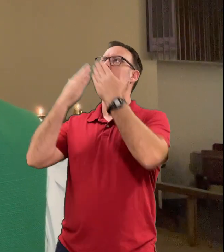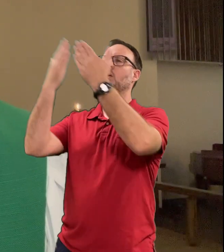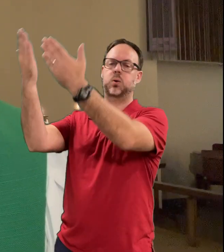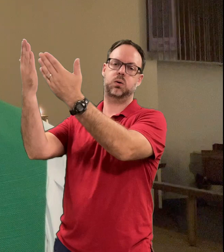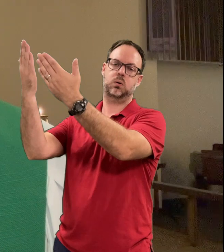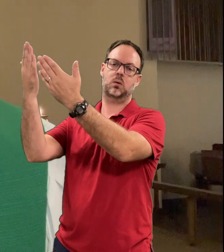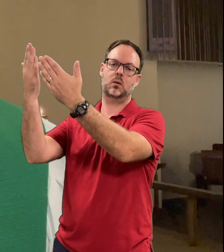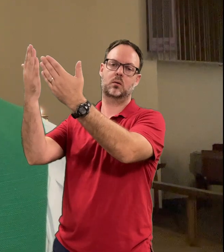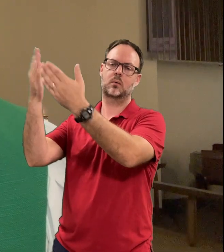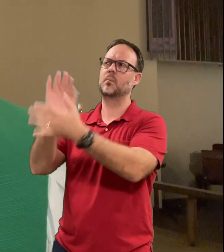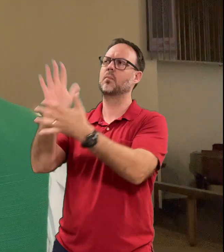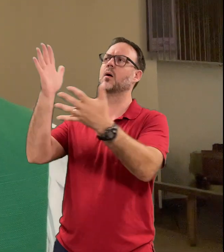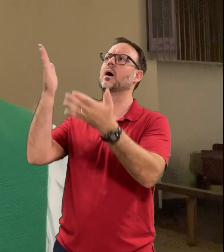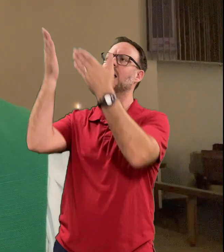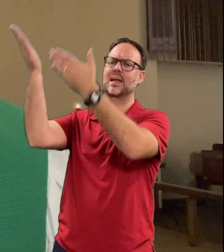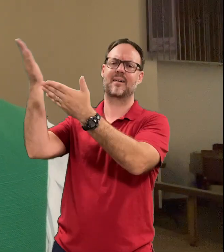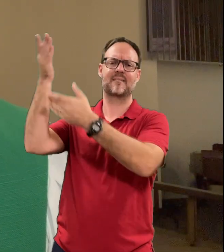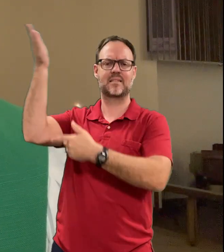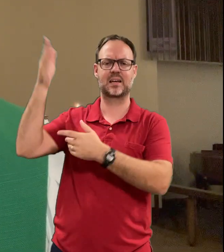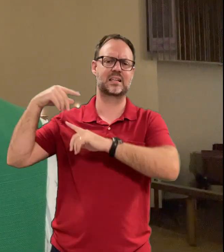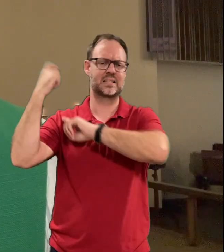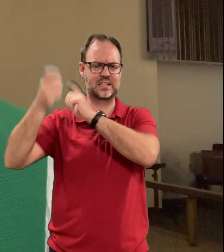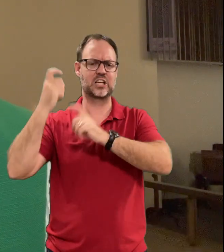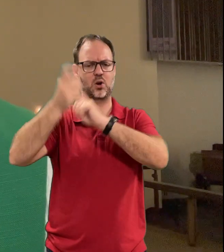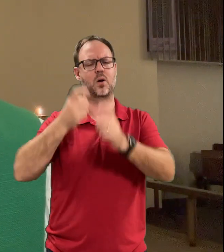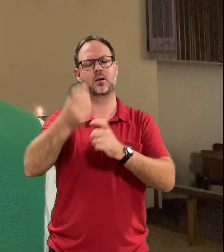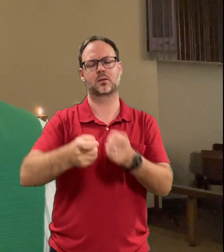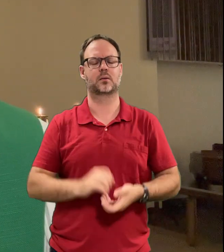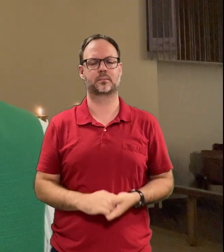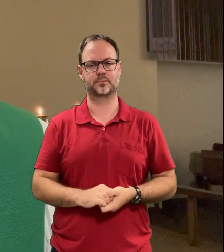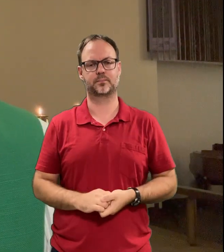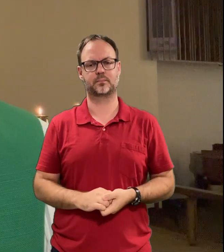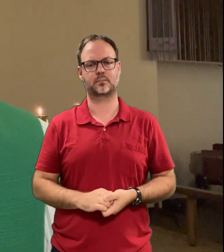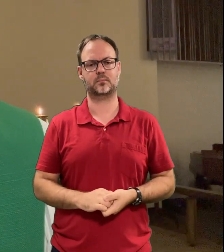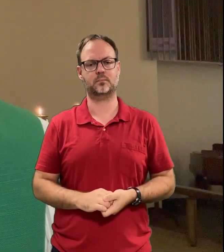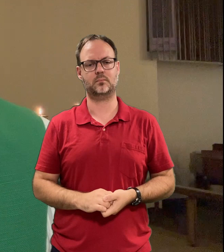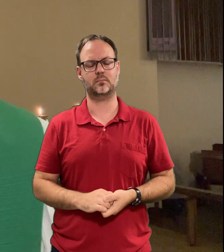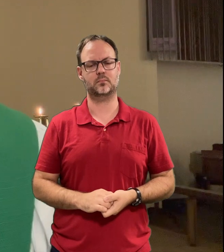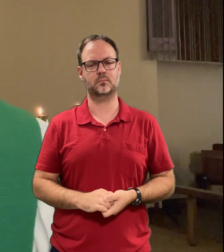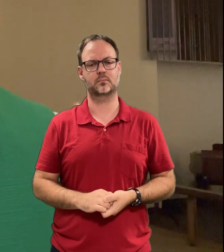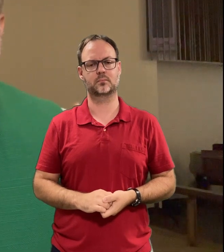God. We praise Him for His generosity.